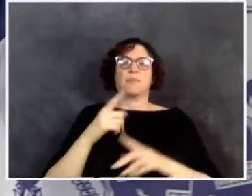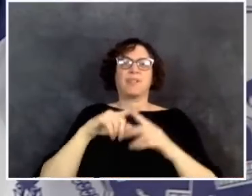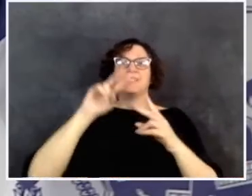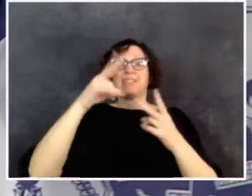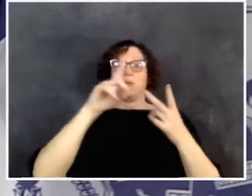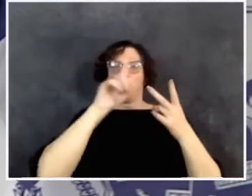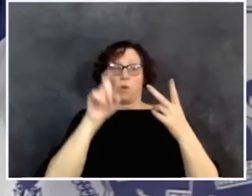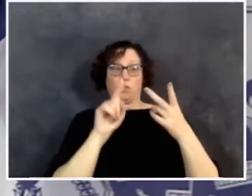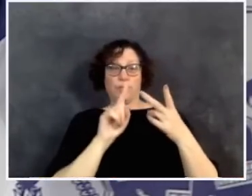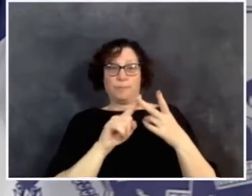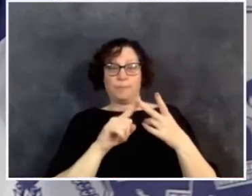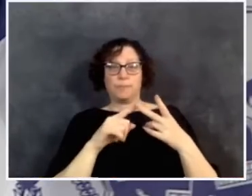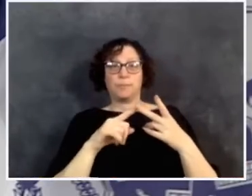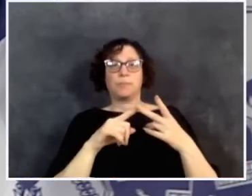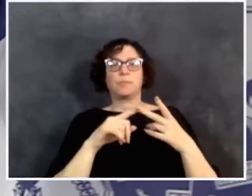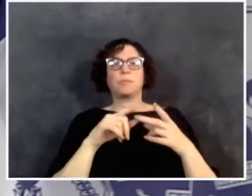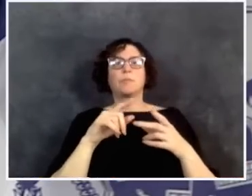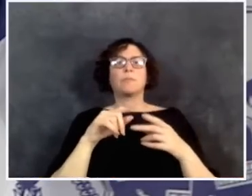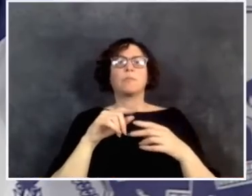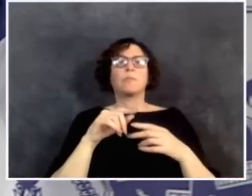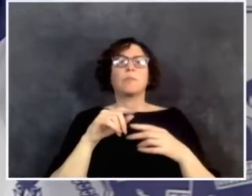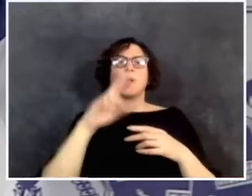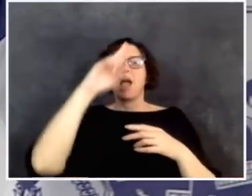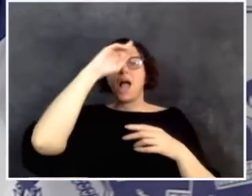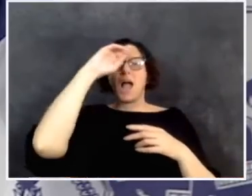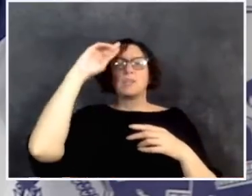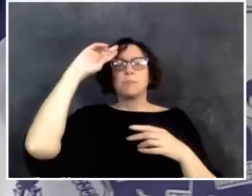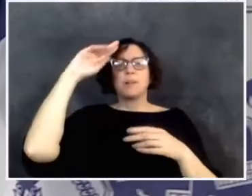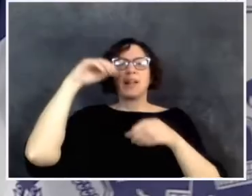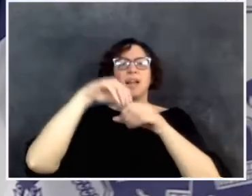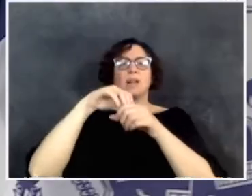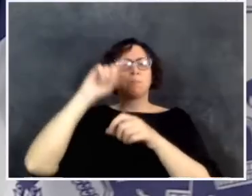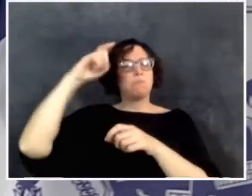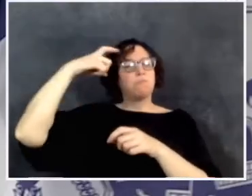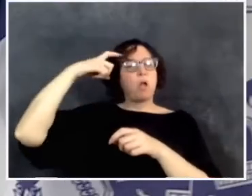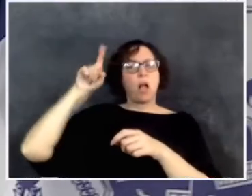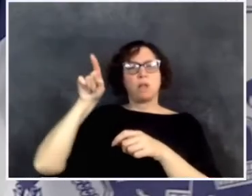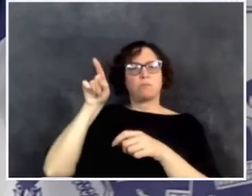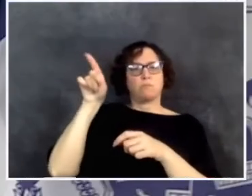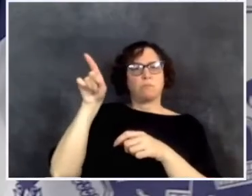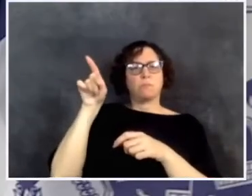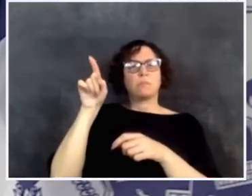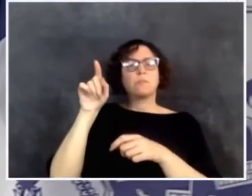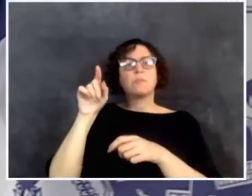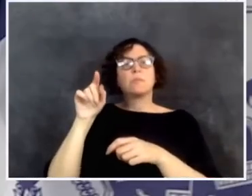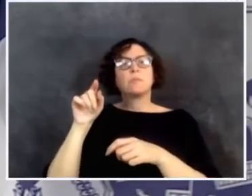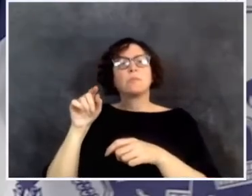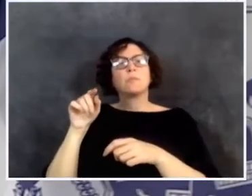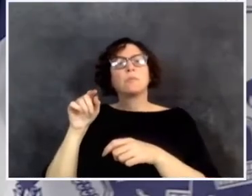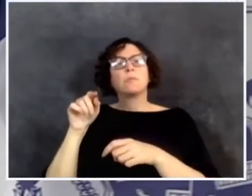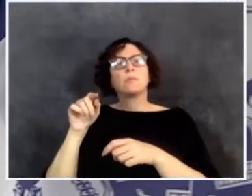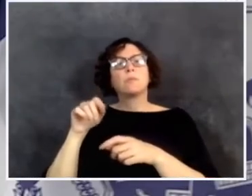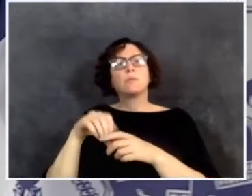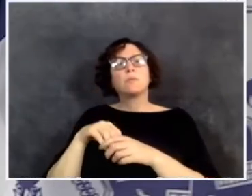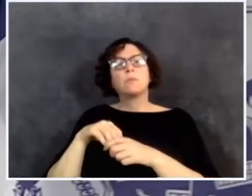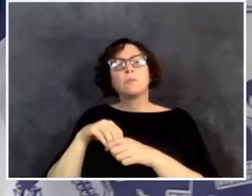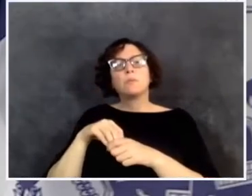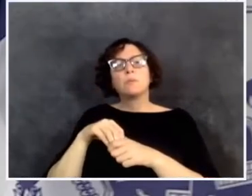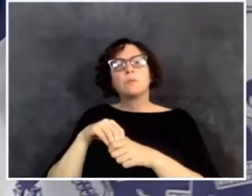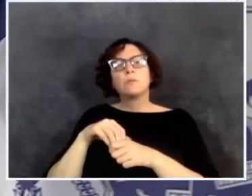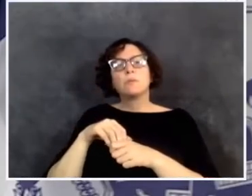no field hospital in the borough at all for the borough that's been, most impacted. And your thoughts on